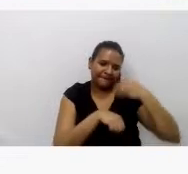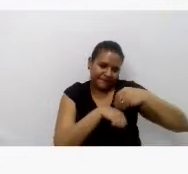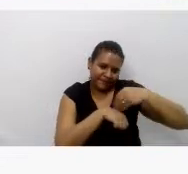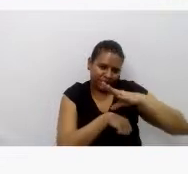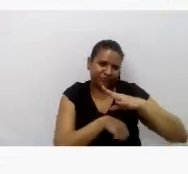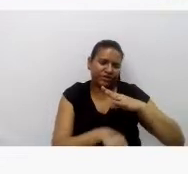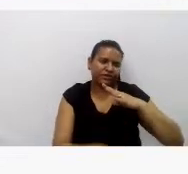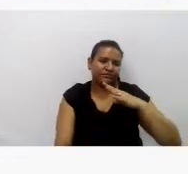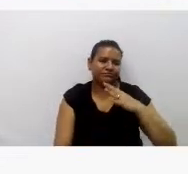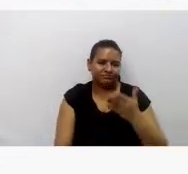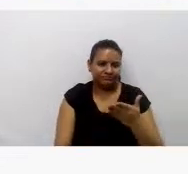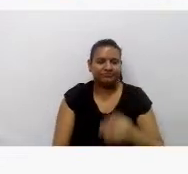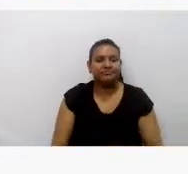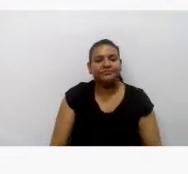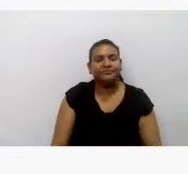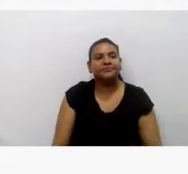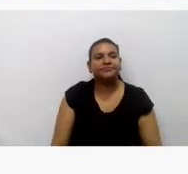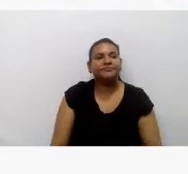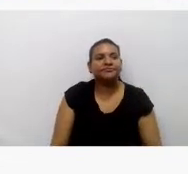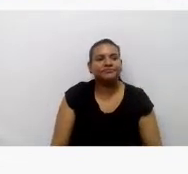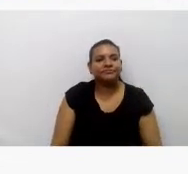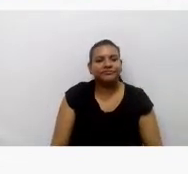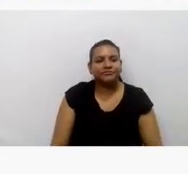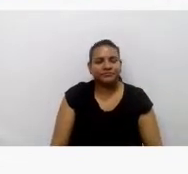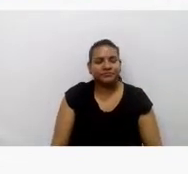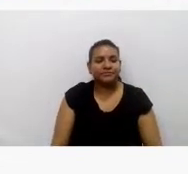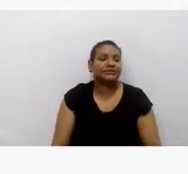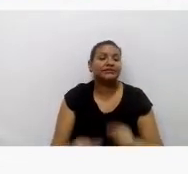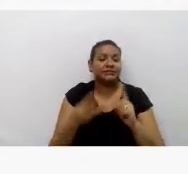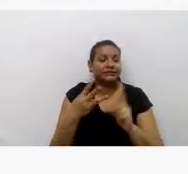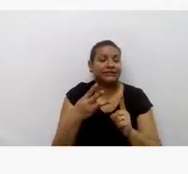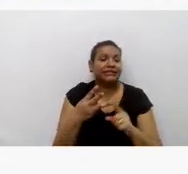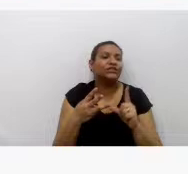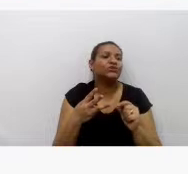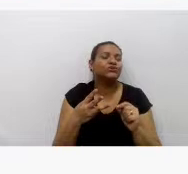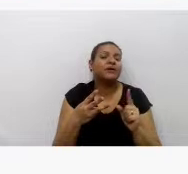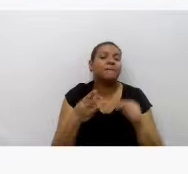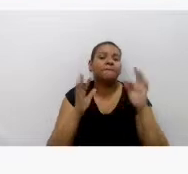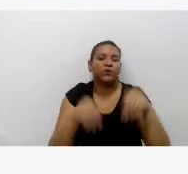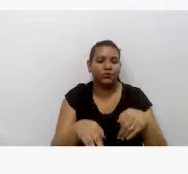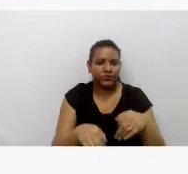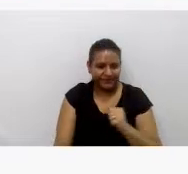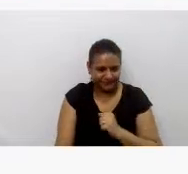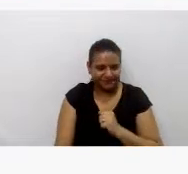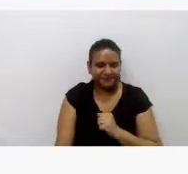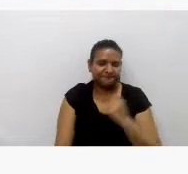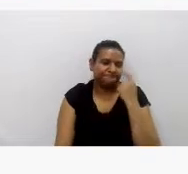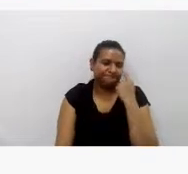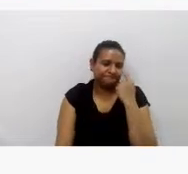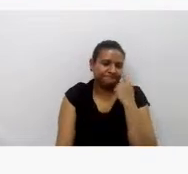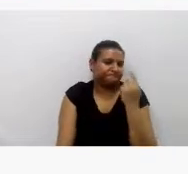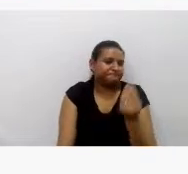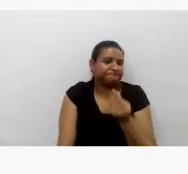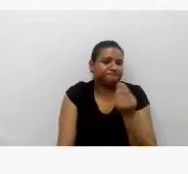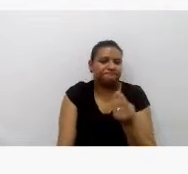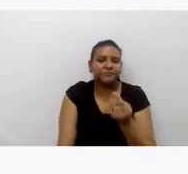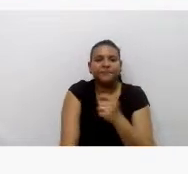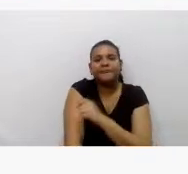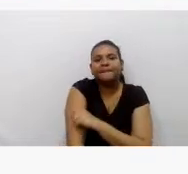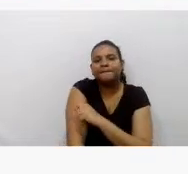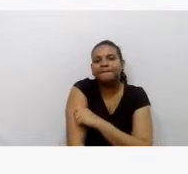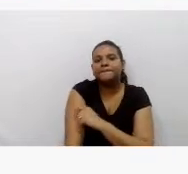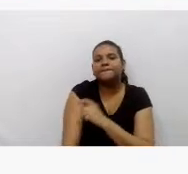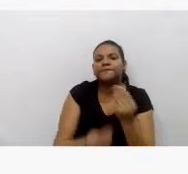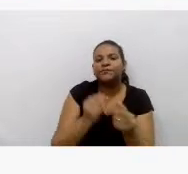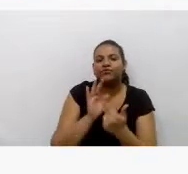Principle number 3, the product. So let's look at the third principle. How do learners demonstrate their understanding of